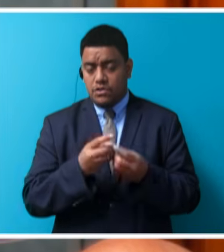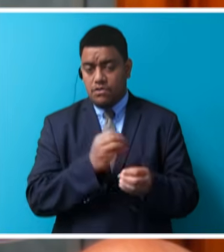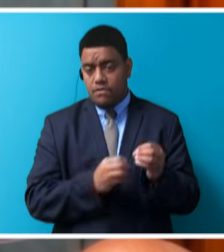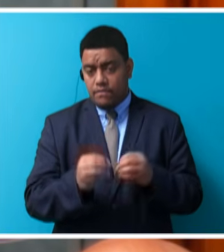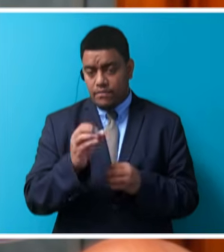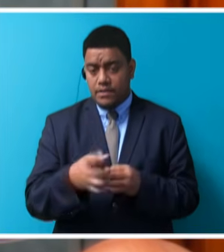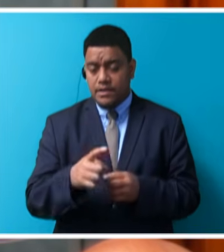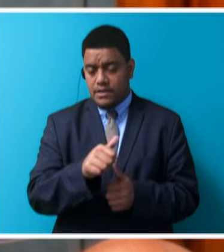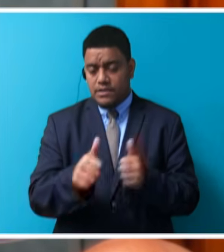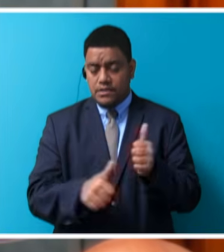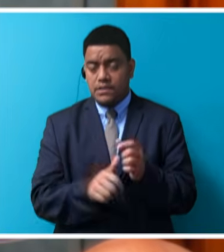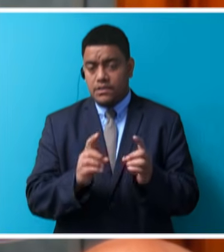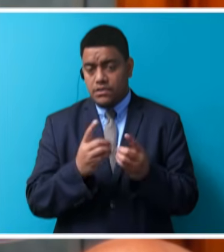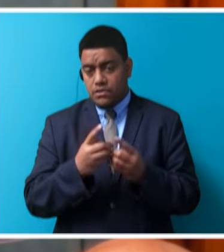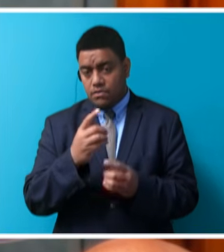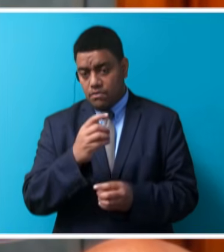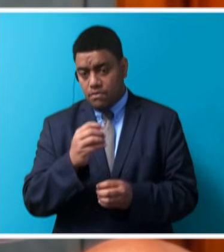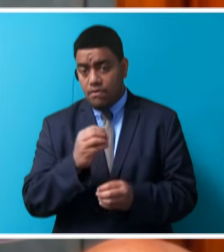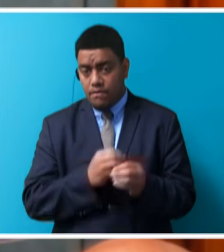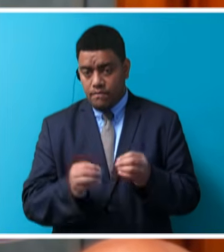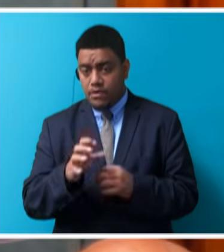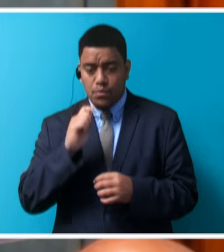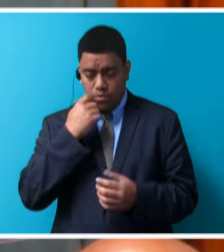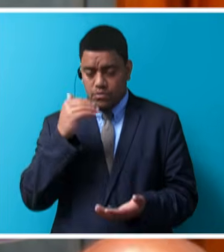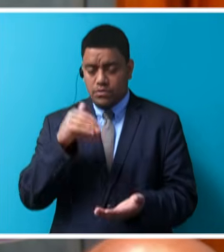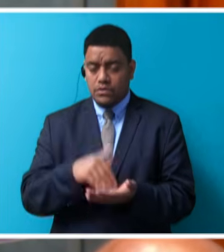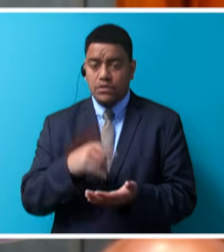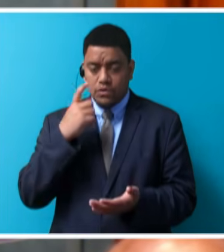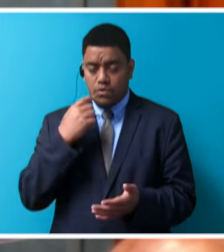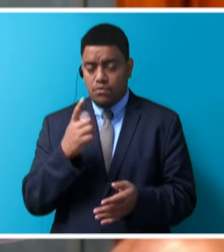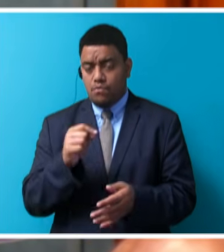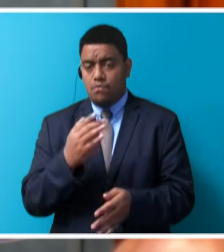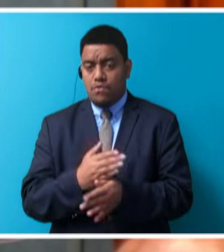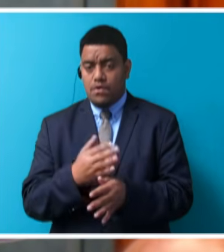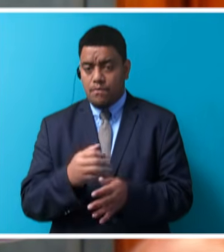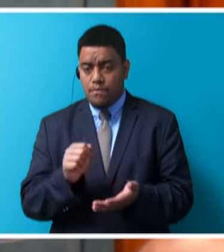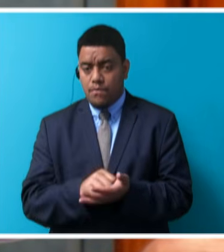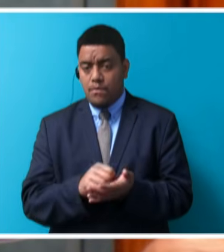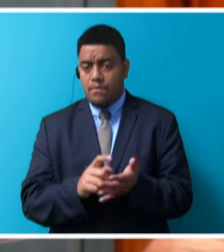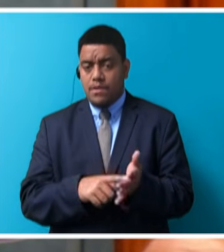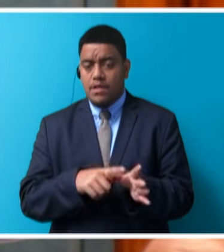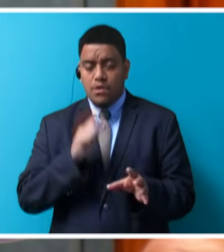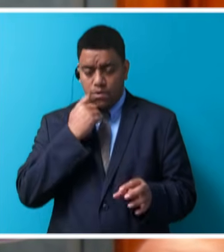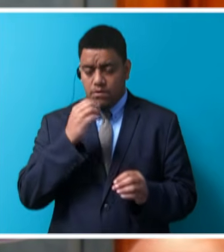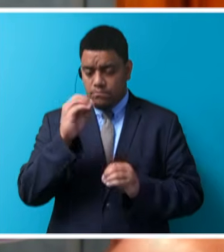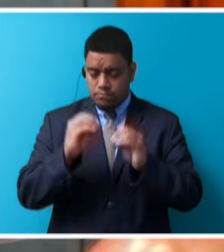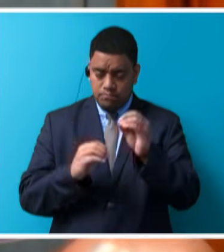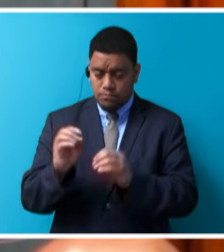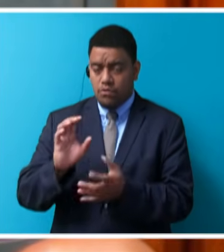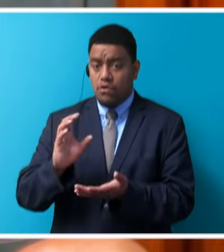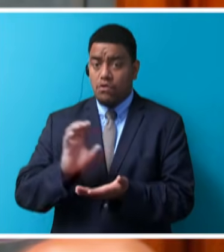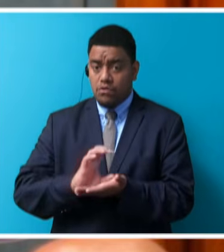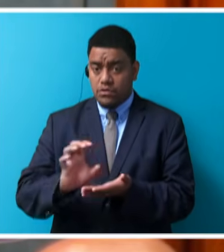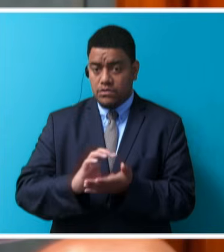assistant district officers will remain central to implementation. They will coordinate consultations,